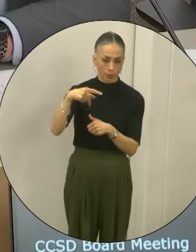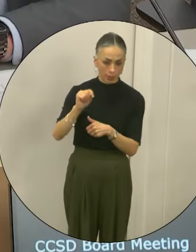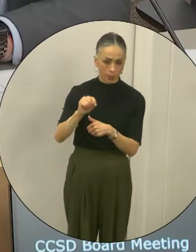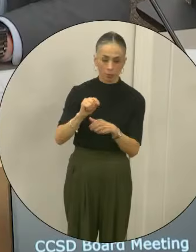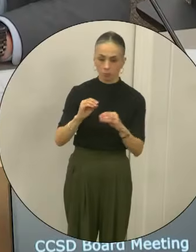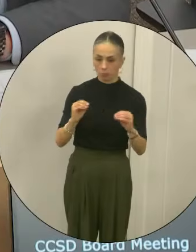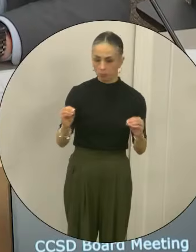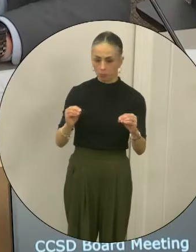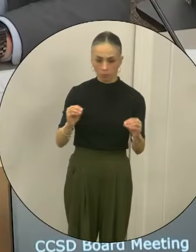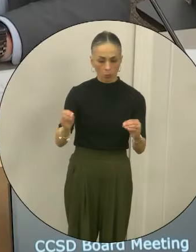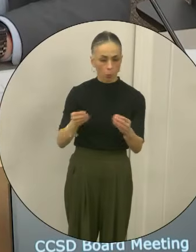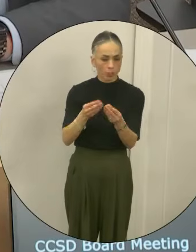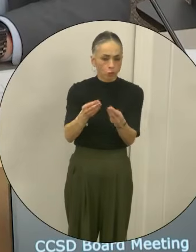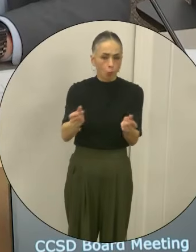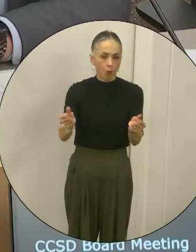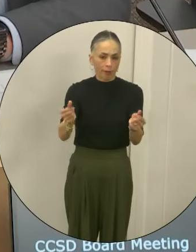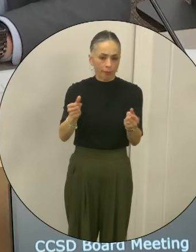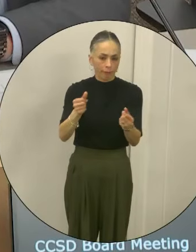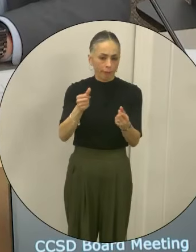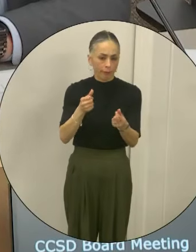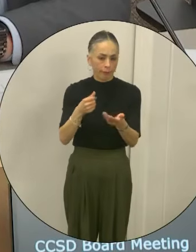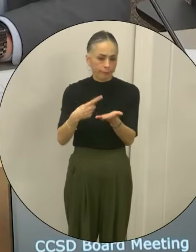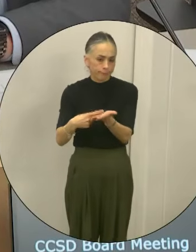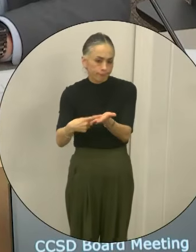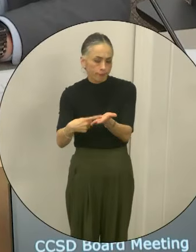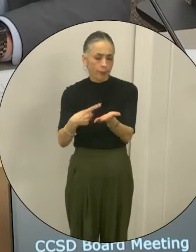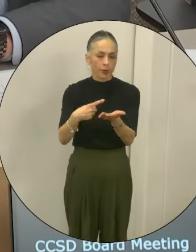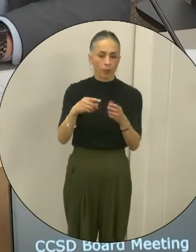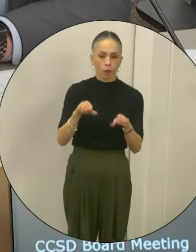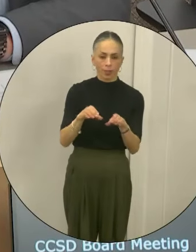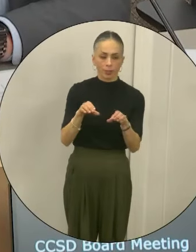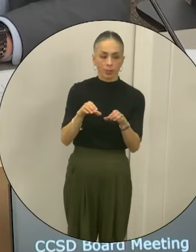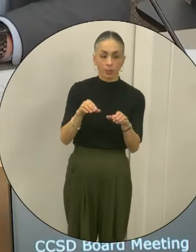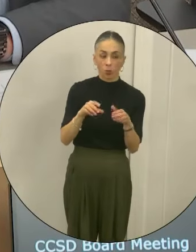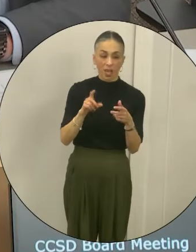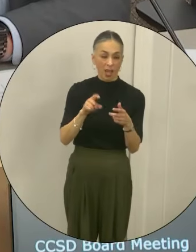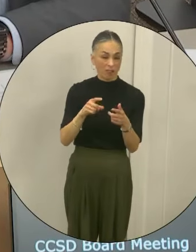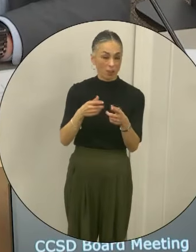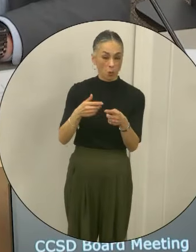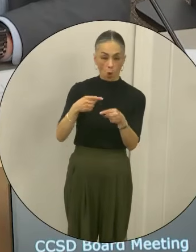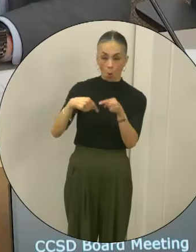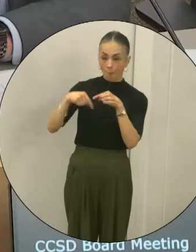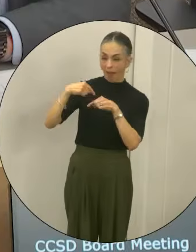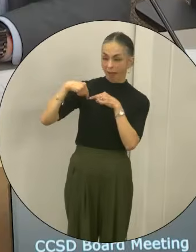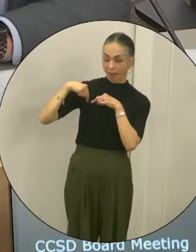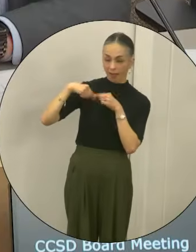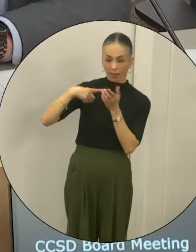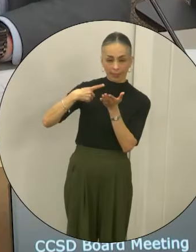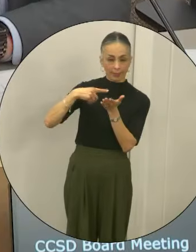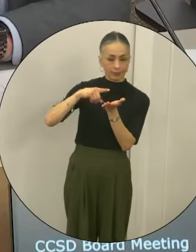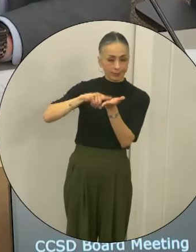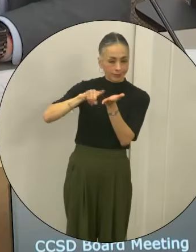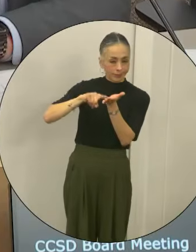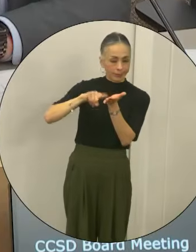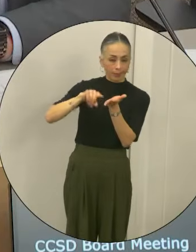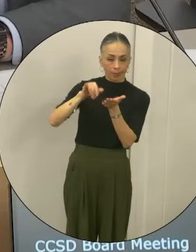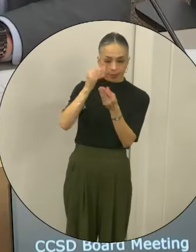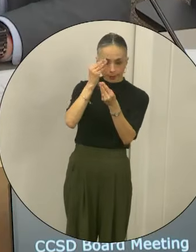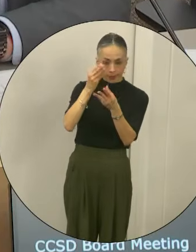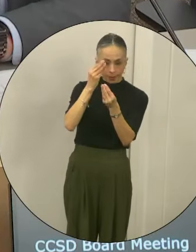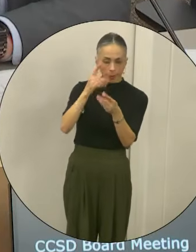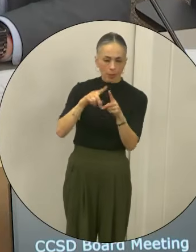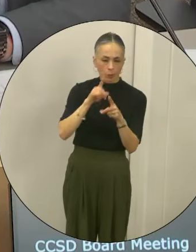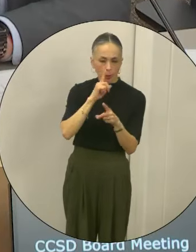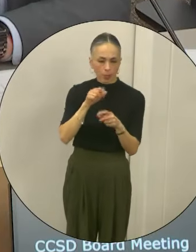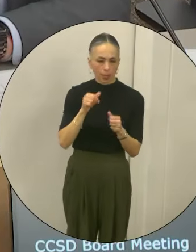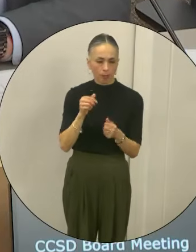that were required. So we'll definitely have to go back and get that data, but I'm sure we can present that